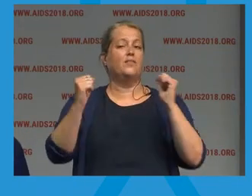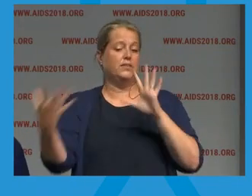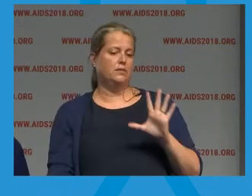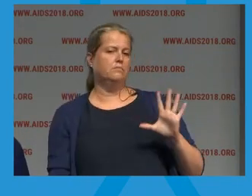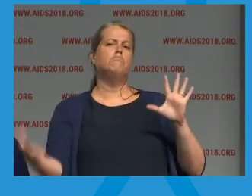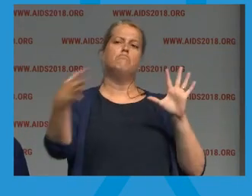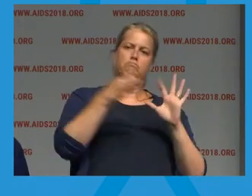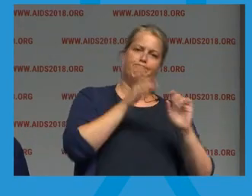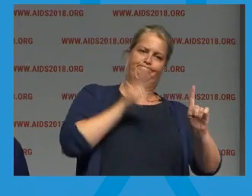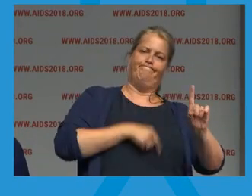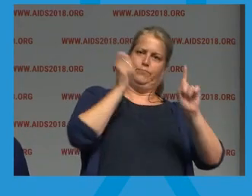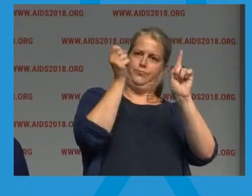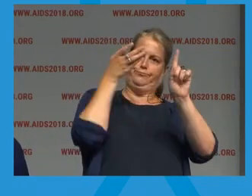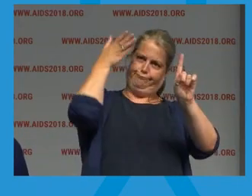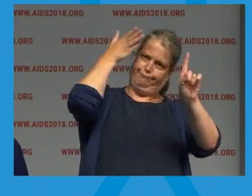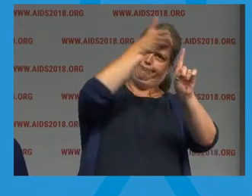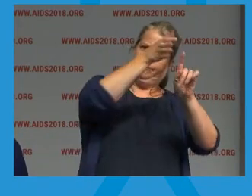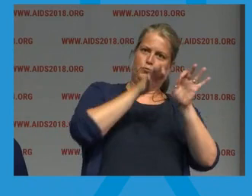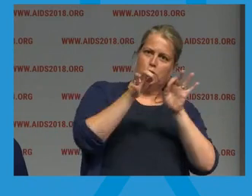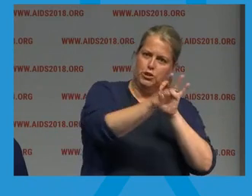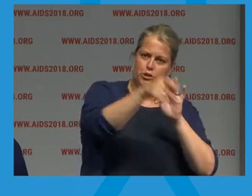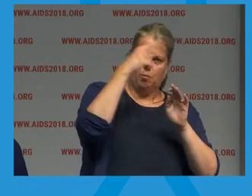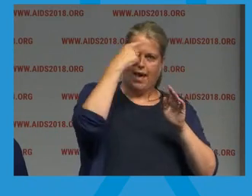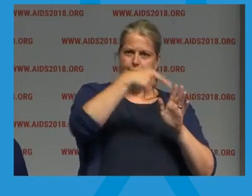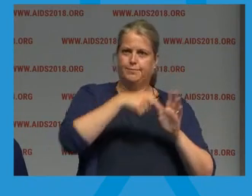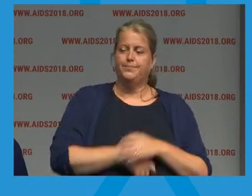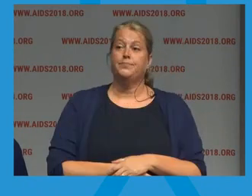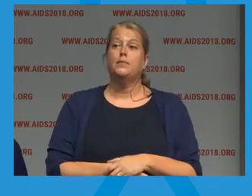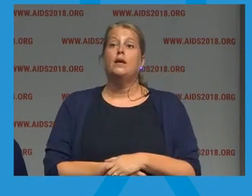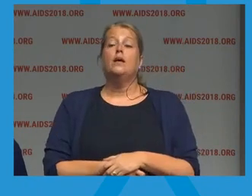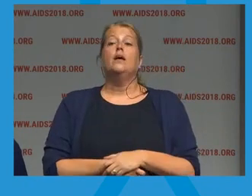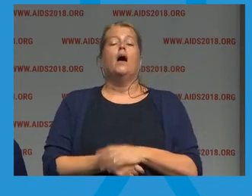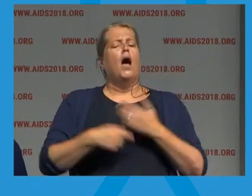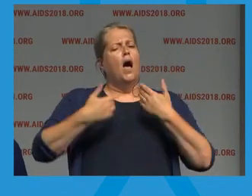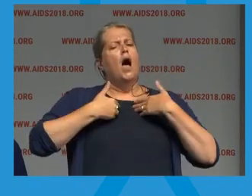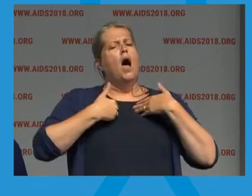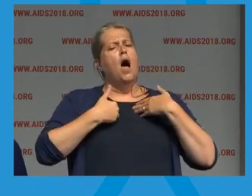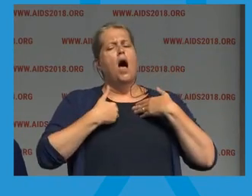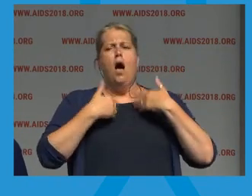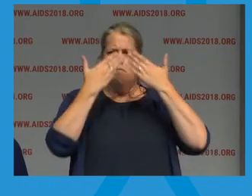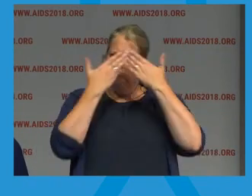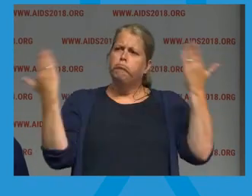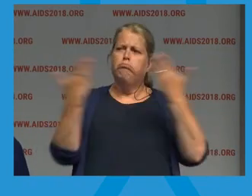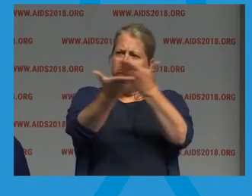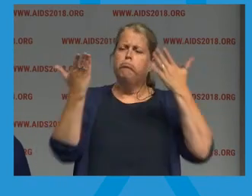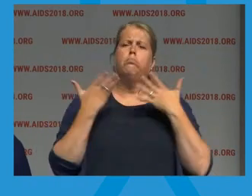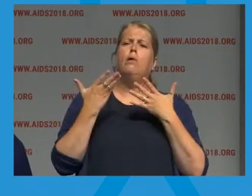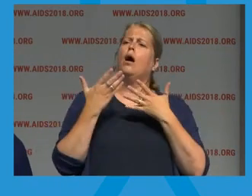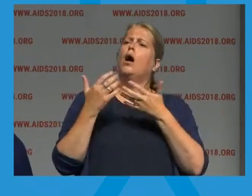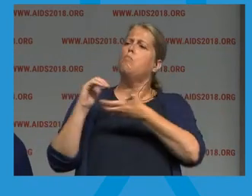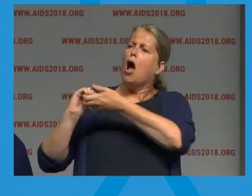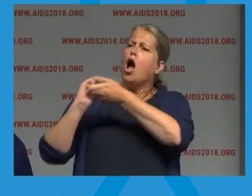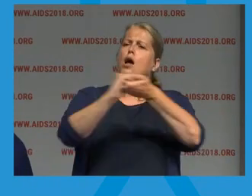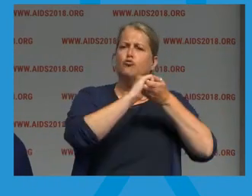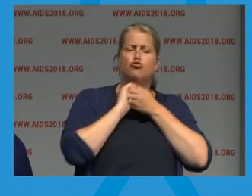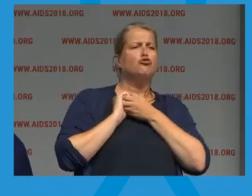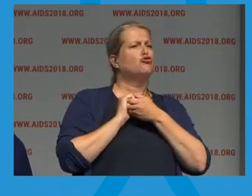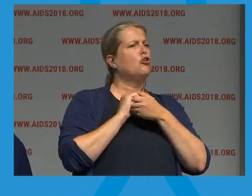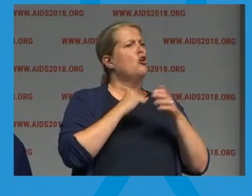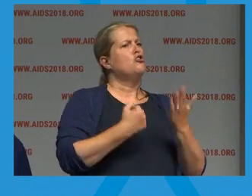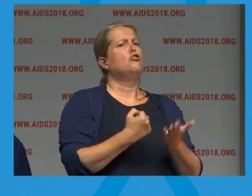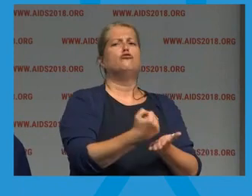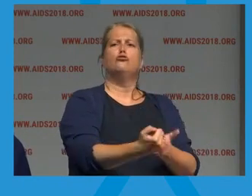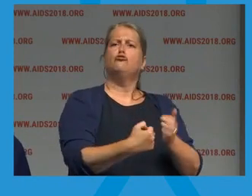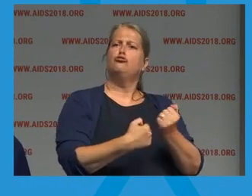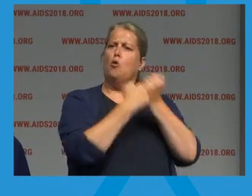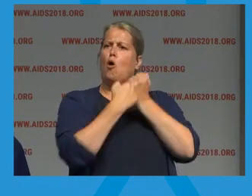PWN's new strategic plan. Whilst we acknowledge the support provided by our partners, especially the Bill